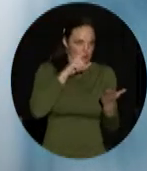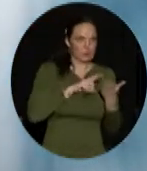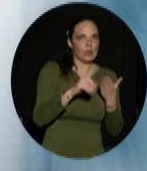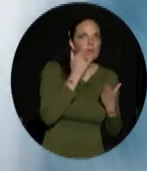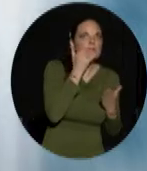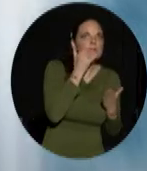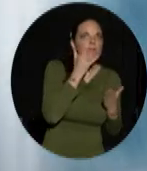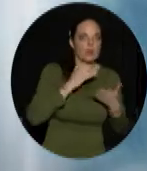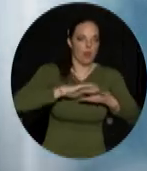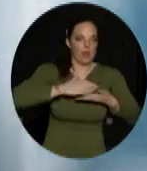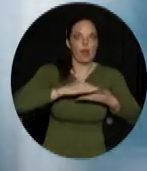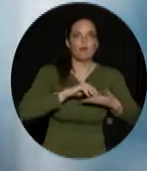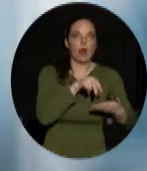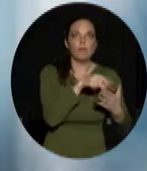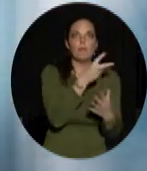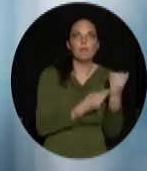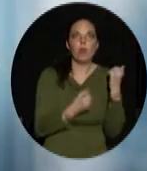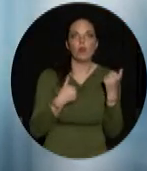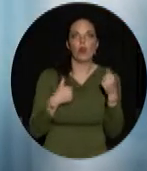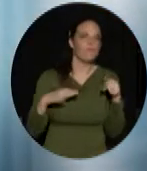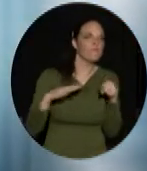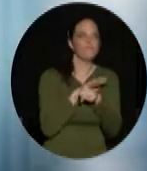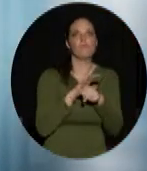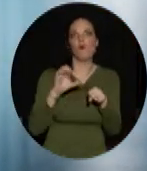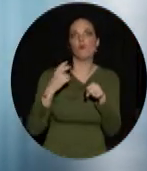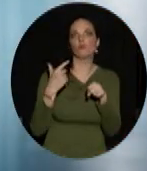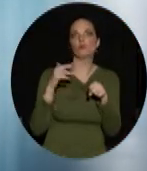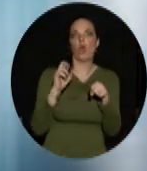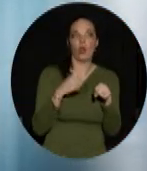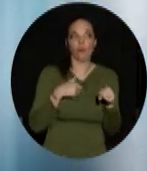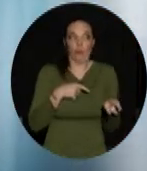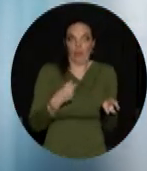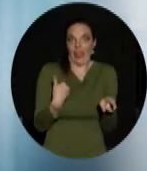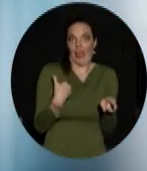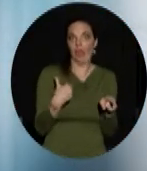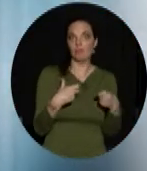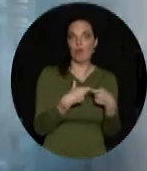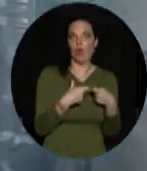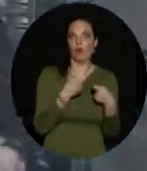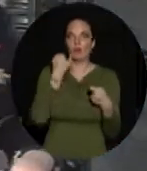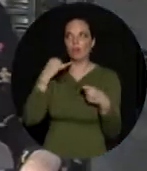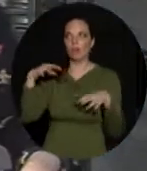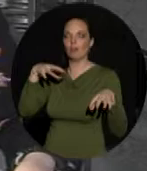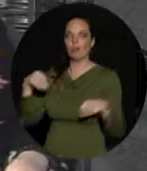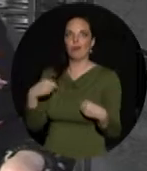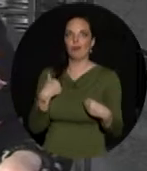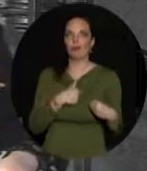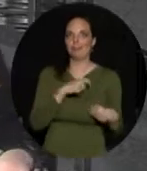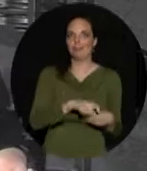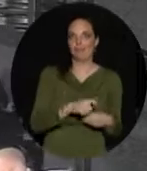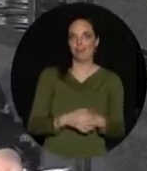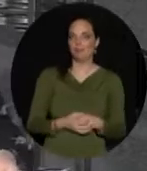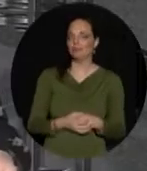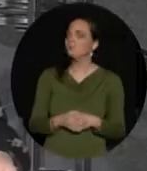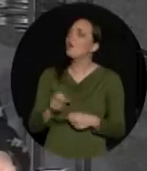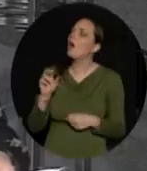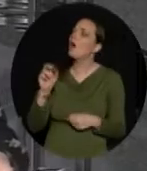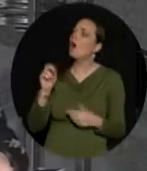sure my laptop is charged, all these sorts of things so that we have those power sources when we need them. Now, what about outside the home?